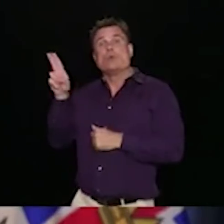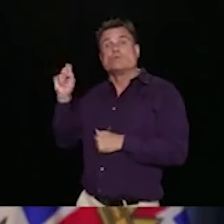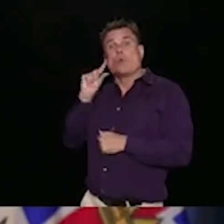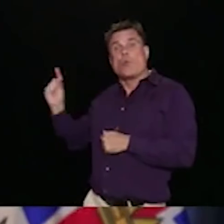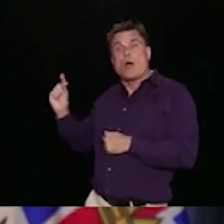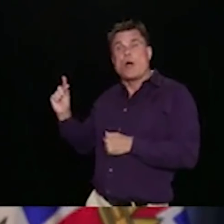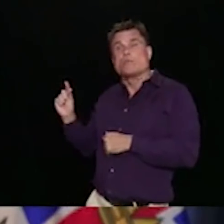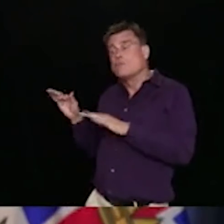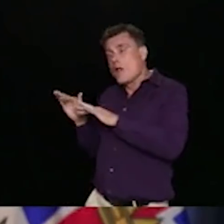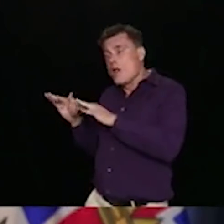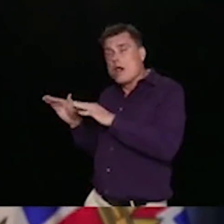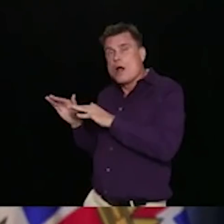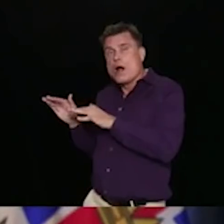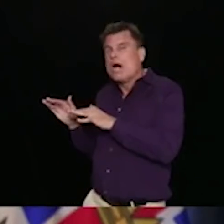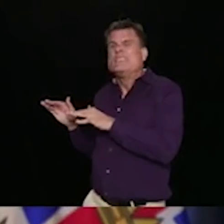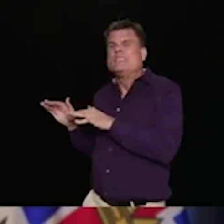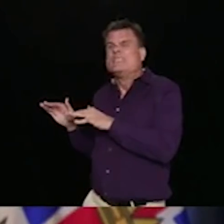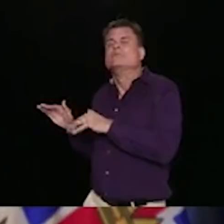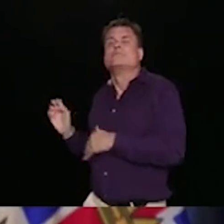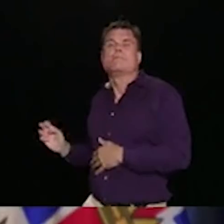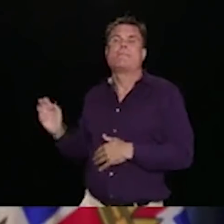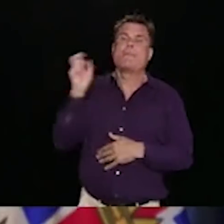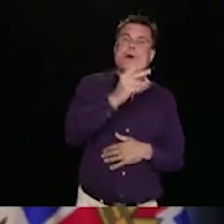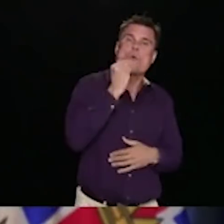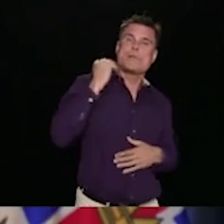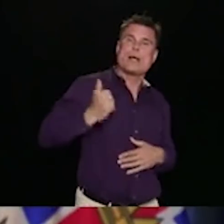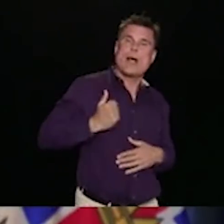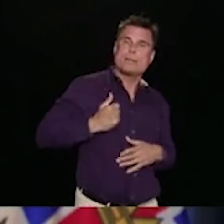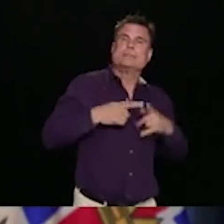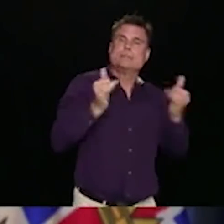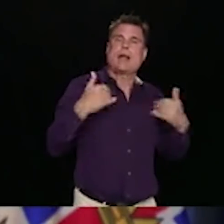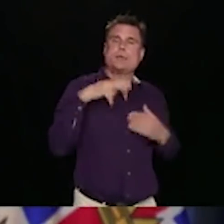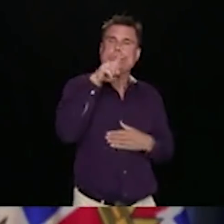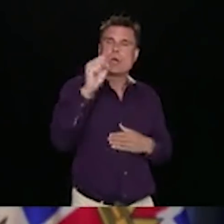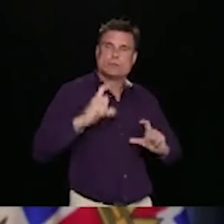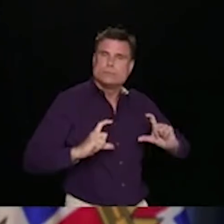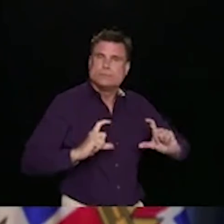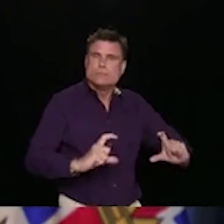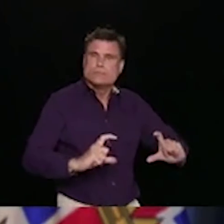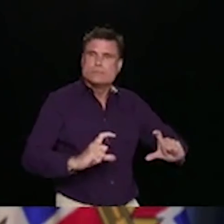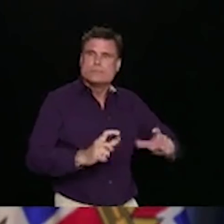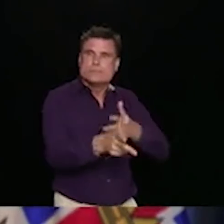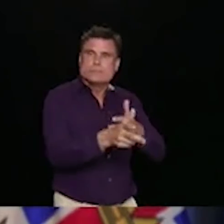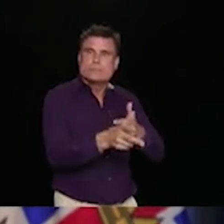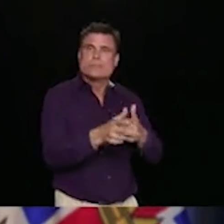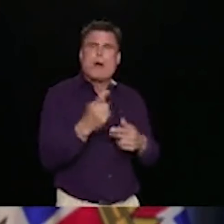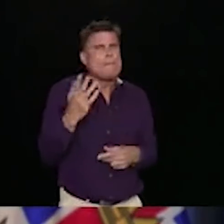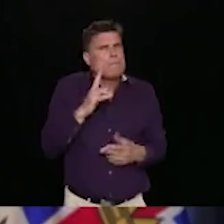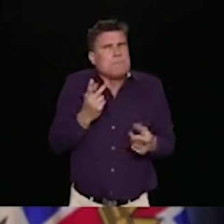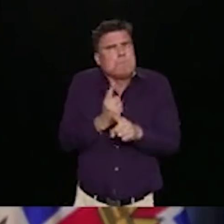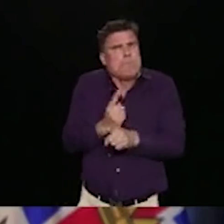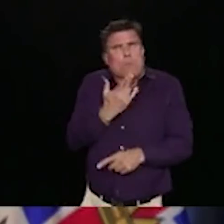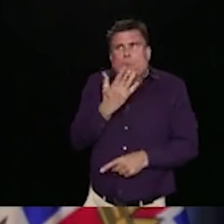now? Many people came home to look after elderly family members, and we need to respect that. We also need to respect that many